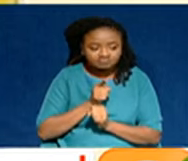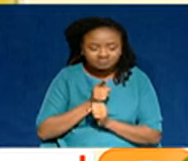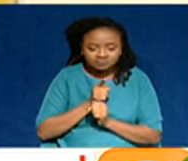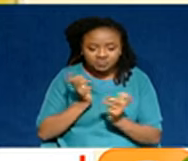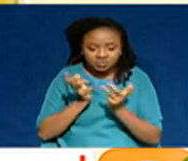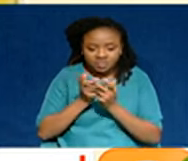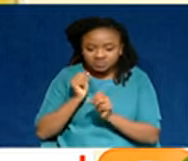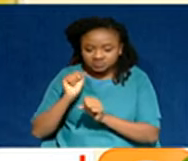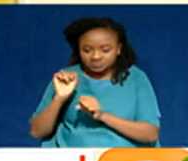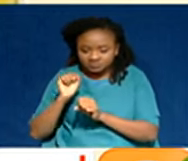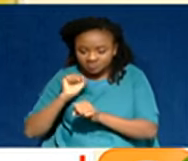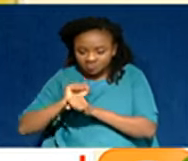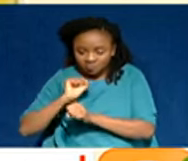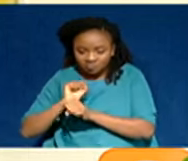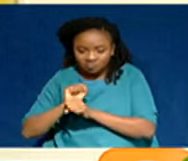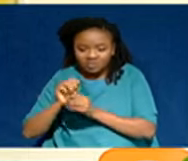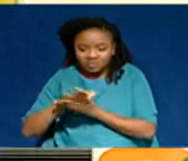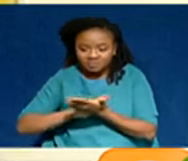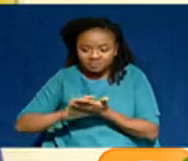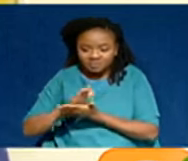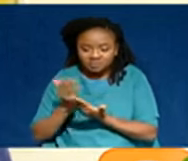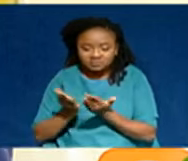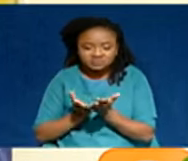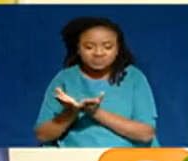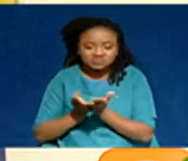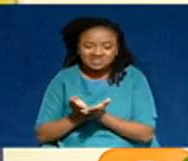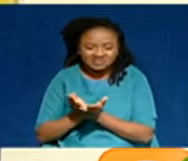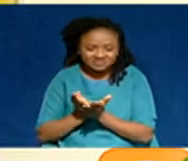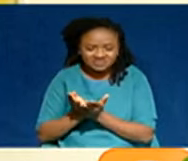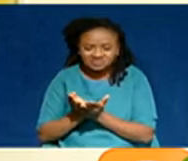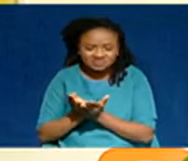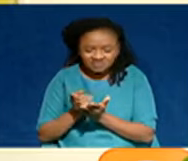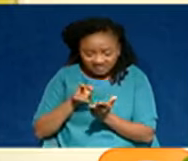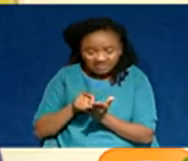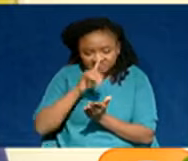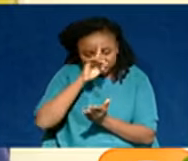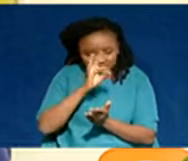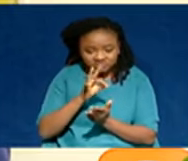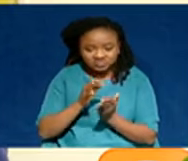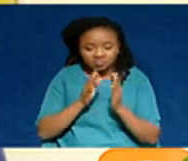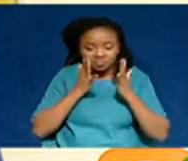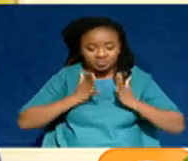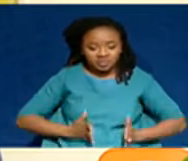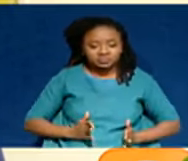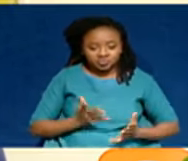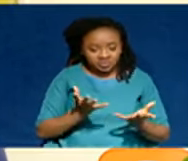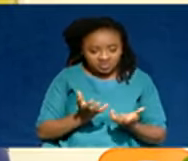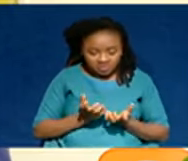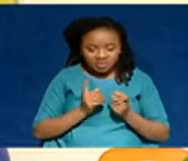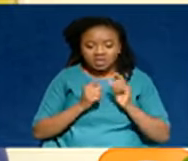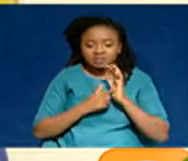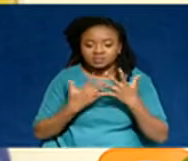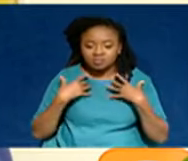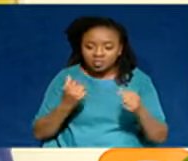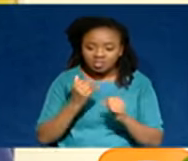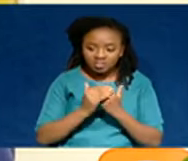functions that are basic service delivery functions that are critical to the common man in the area of healthcare, in the area of agriculture and livestock,